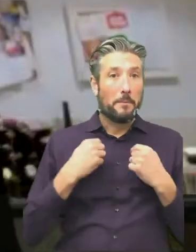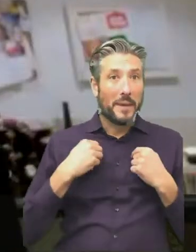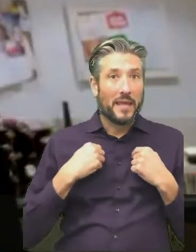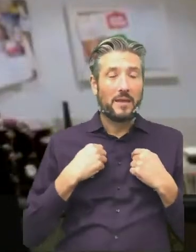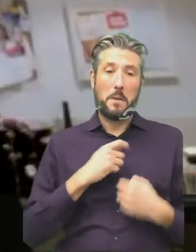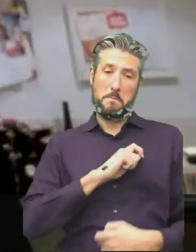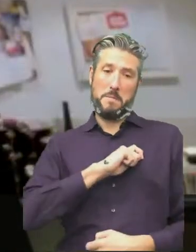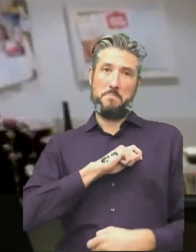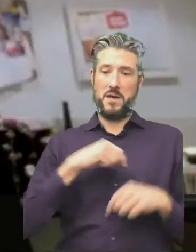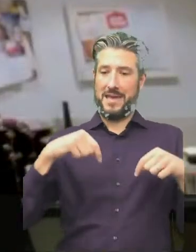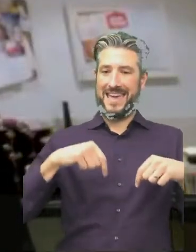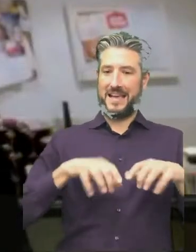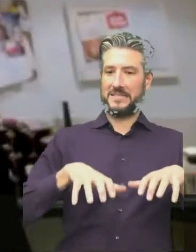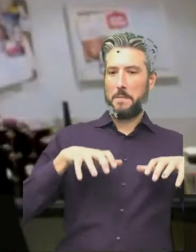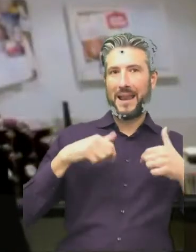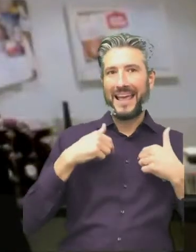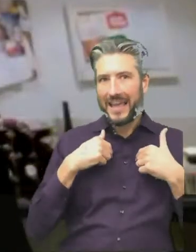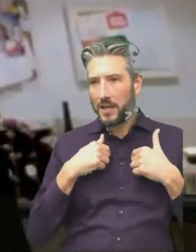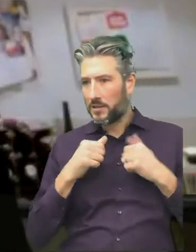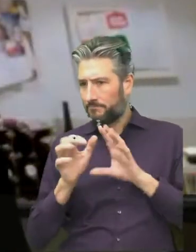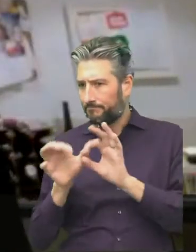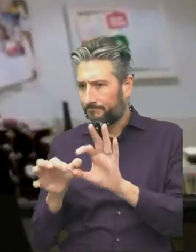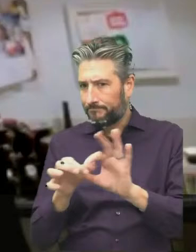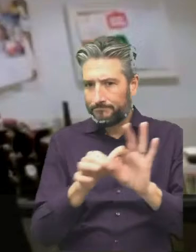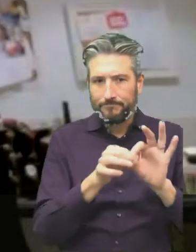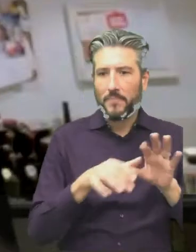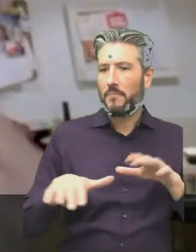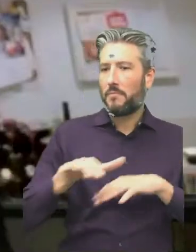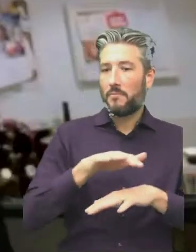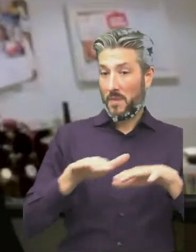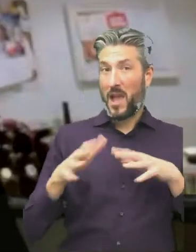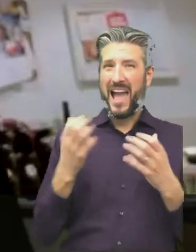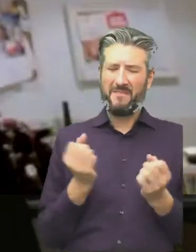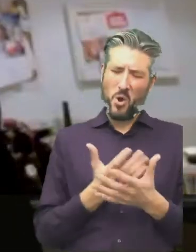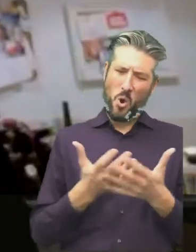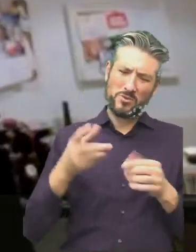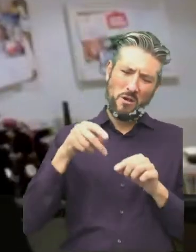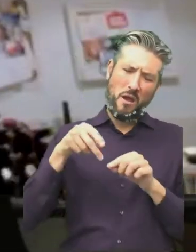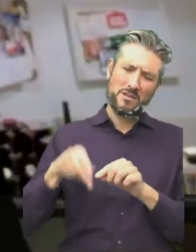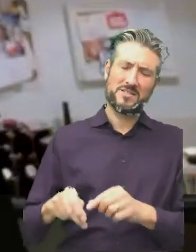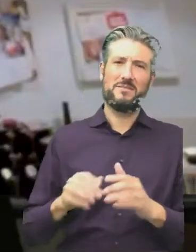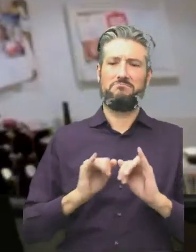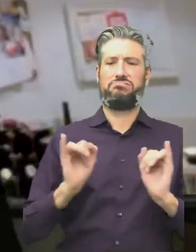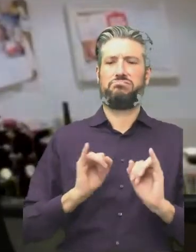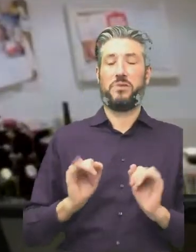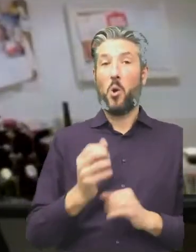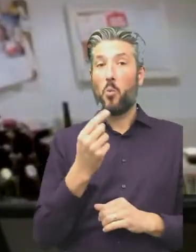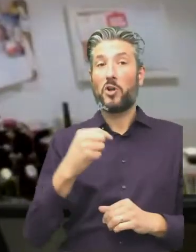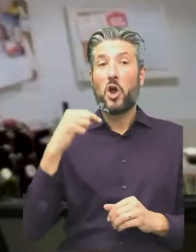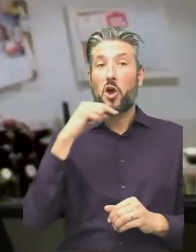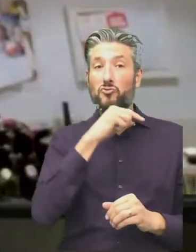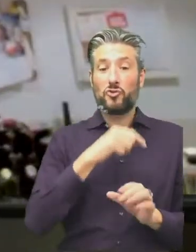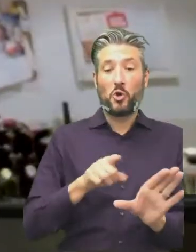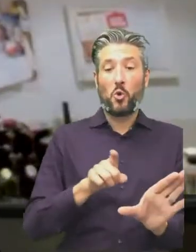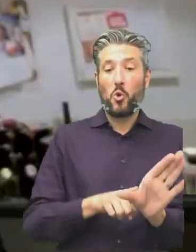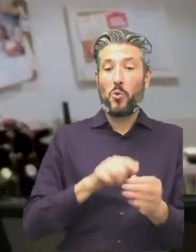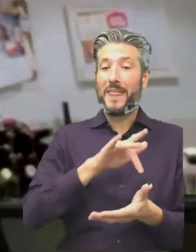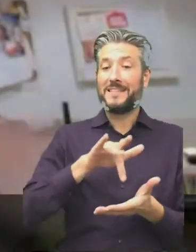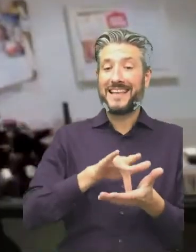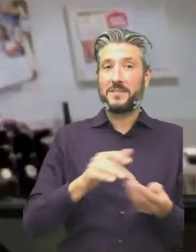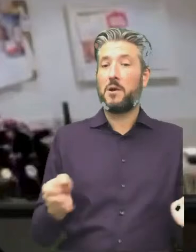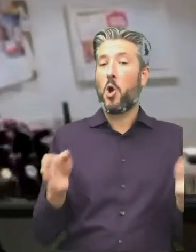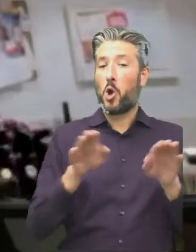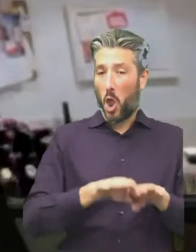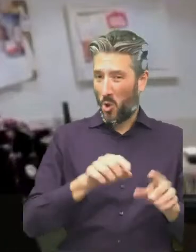that there's been £35 million cut out of youth services across London, that 100 youth centres have closed. When the mayor saw that evidence coming from